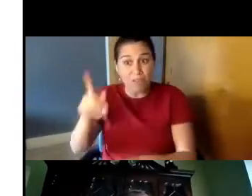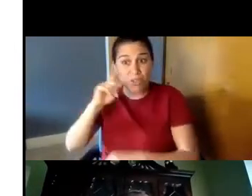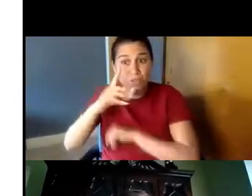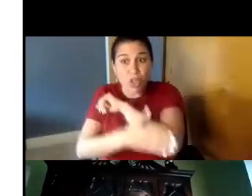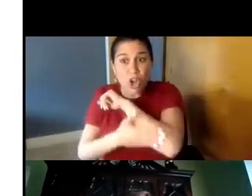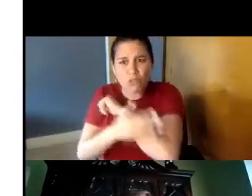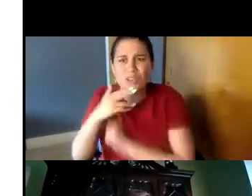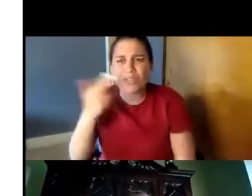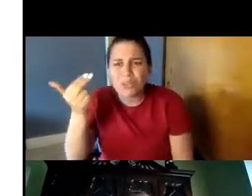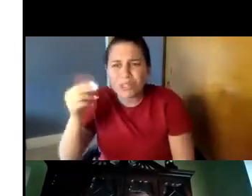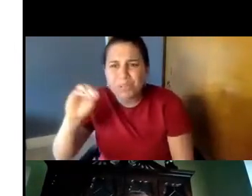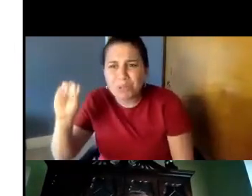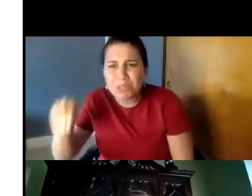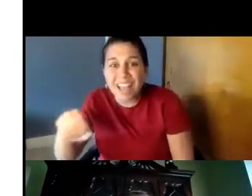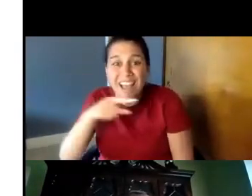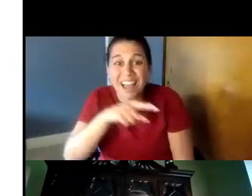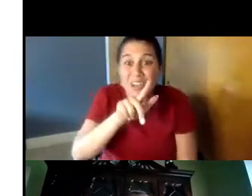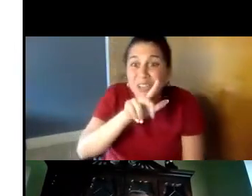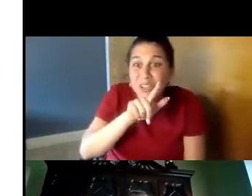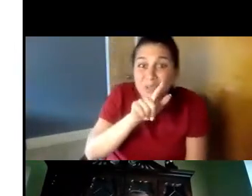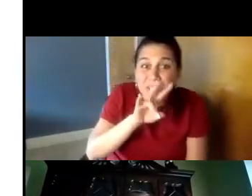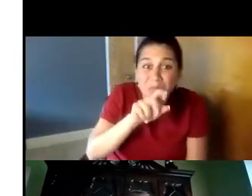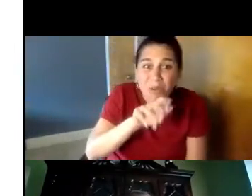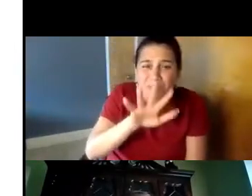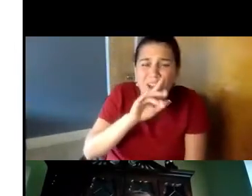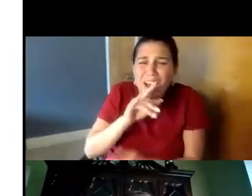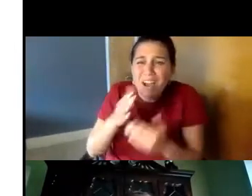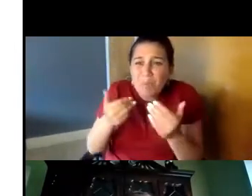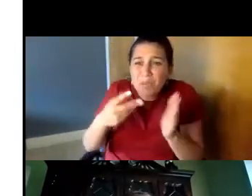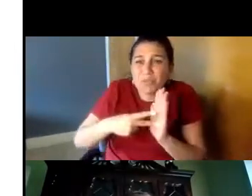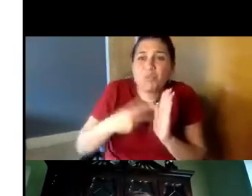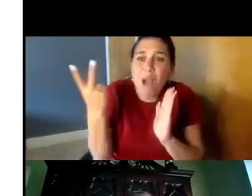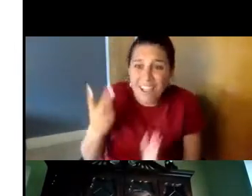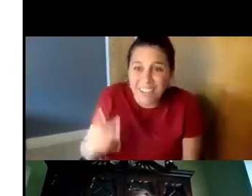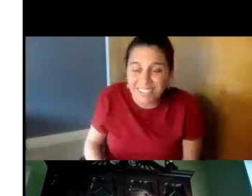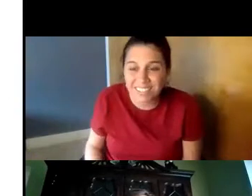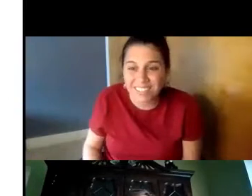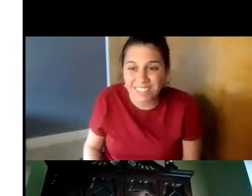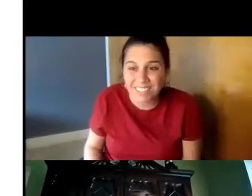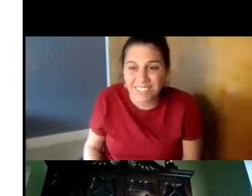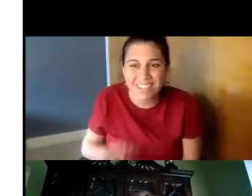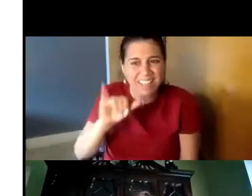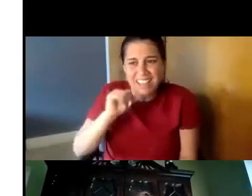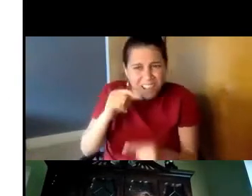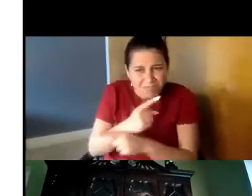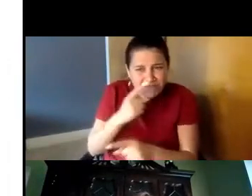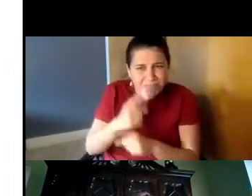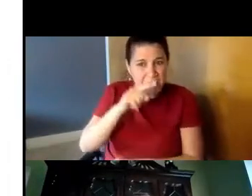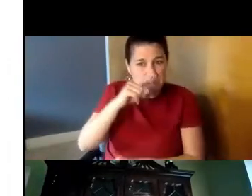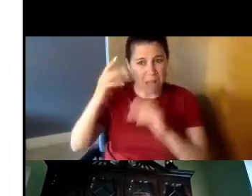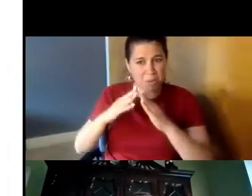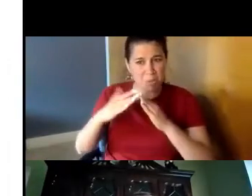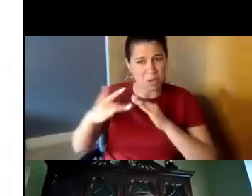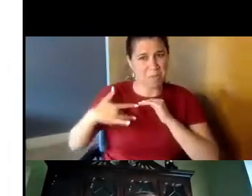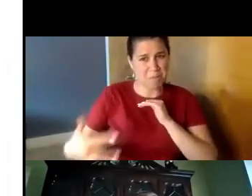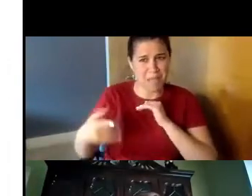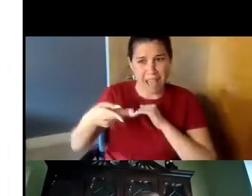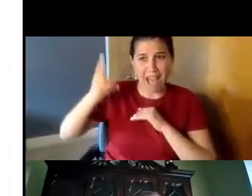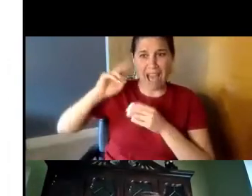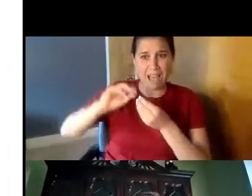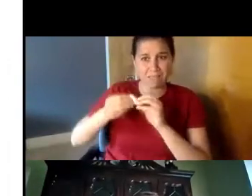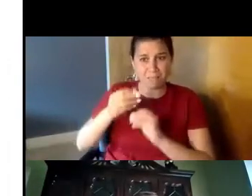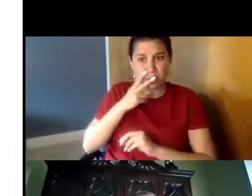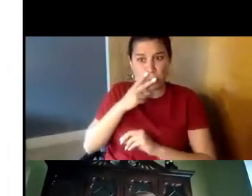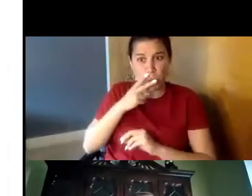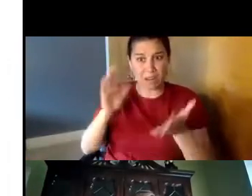And so this is over twice as high in the Black community. That's also unusual because in the Black community, there isn't always a higher rate of smoking than